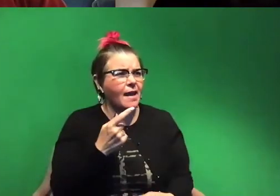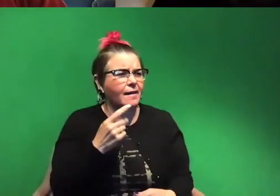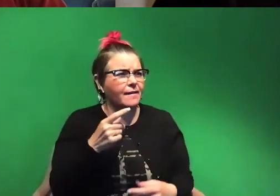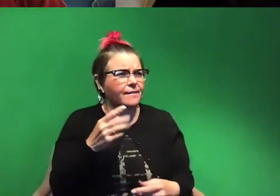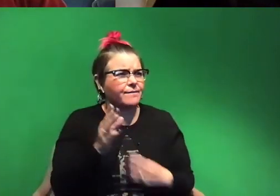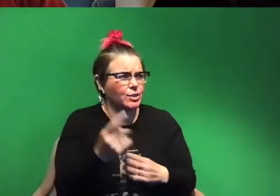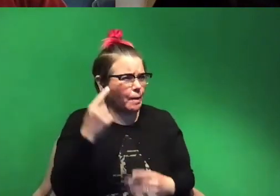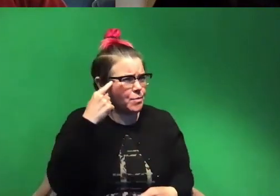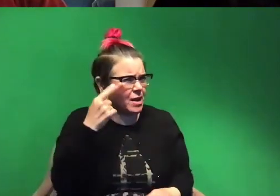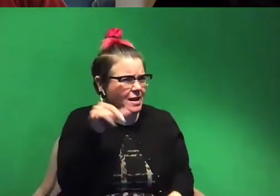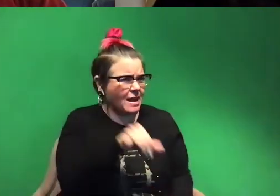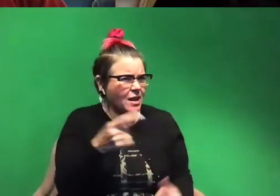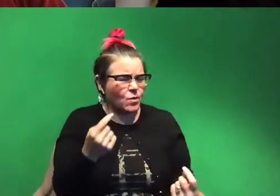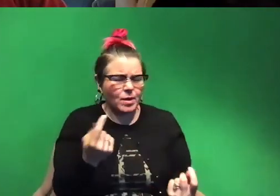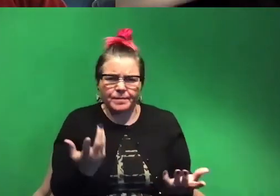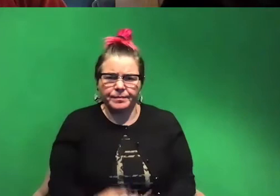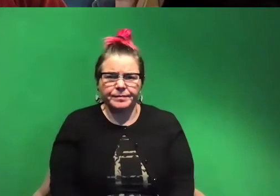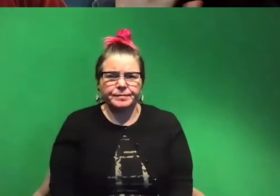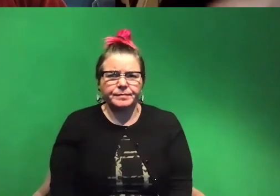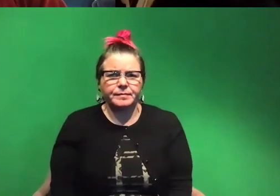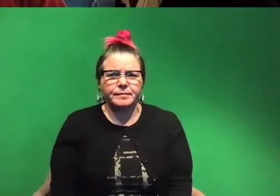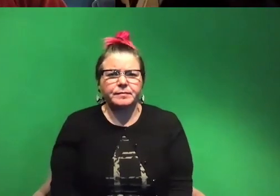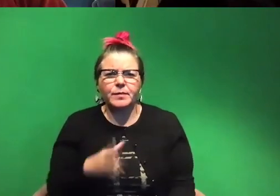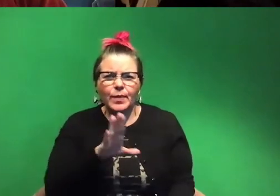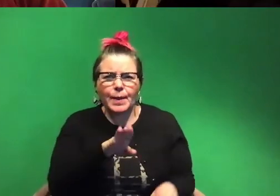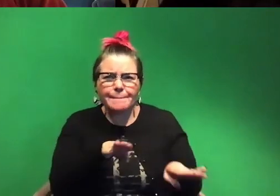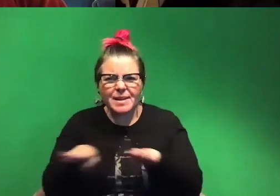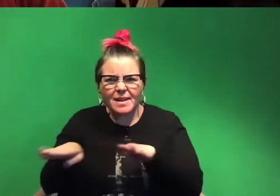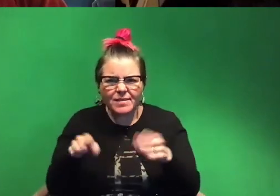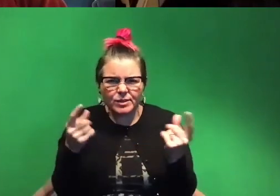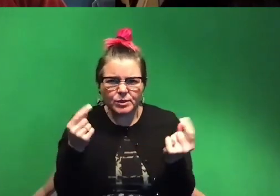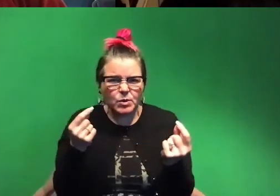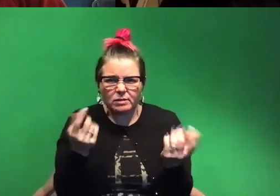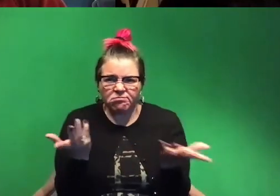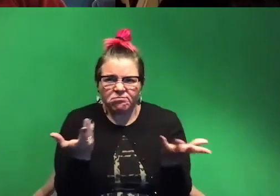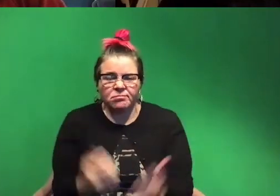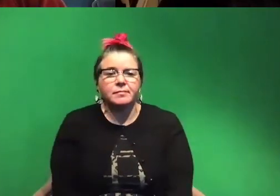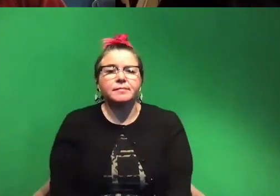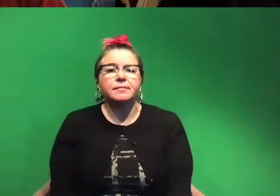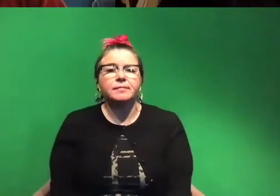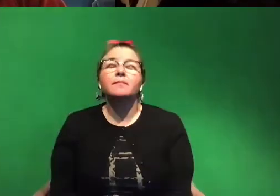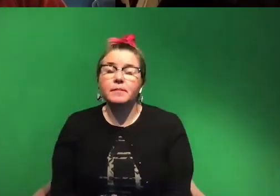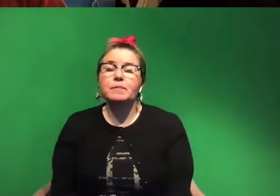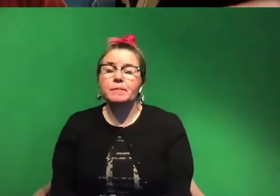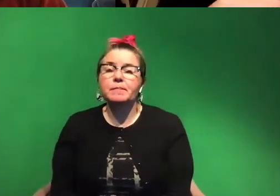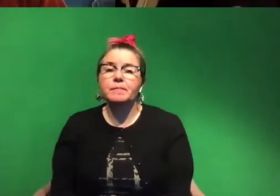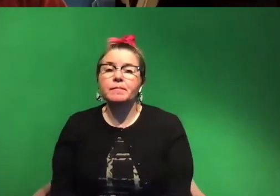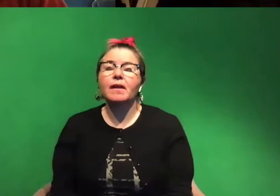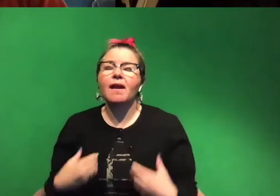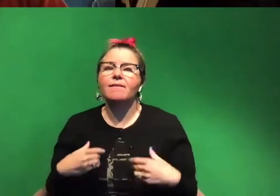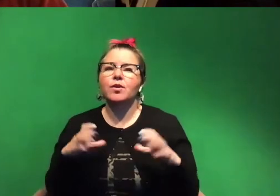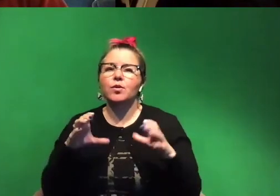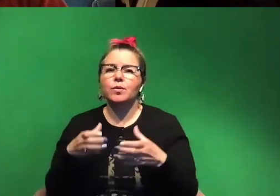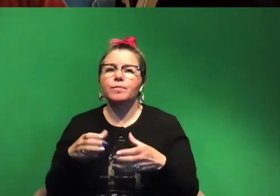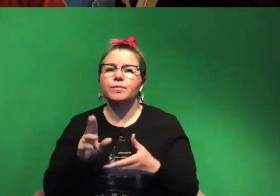what kind of, what are their behaviors like? Like, what are they doing? Yeah, so there's actually a group at the University